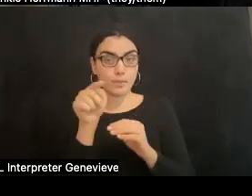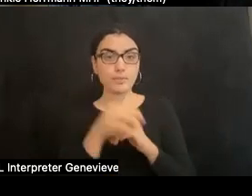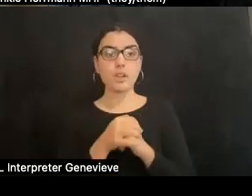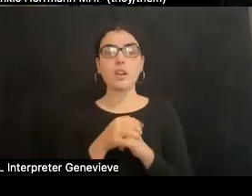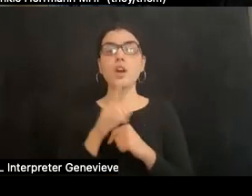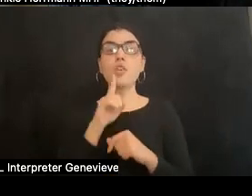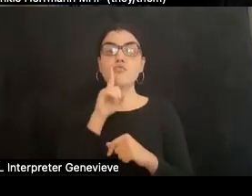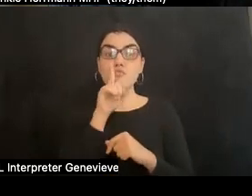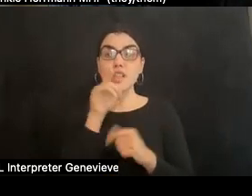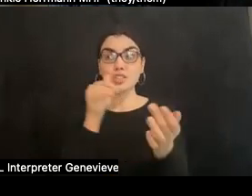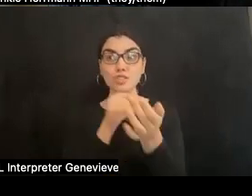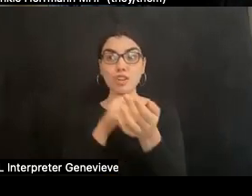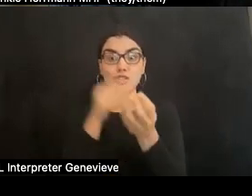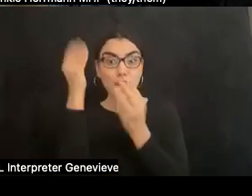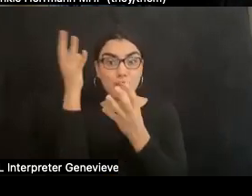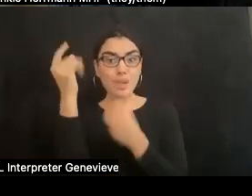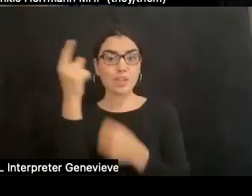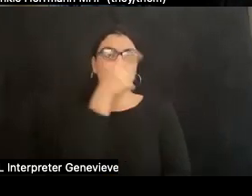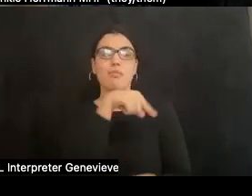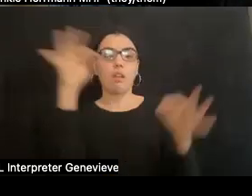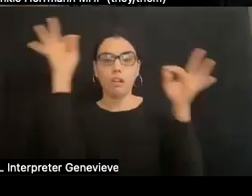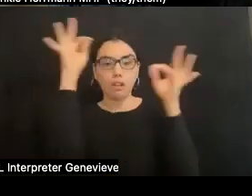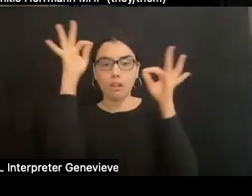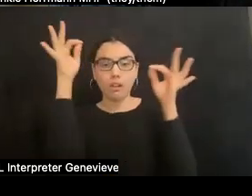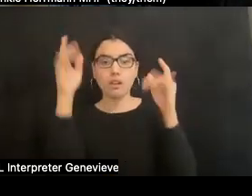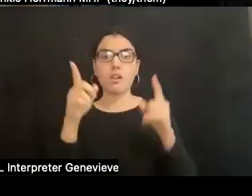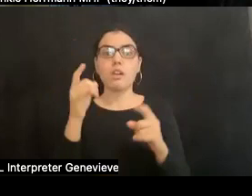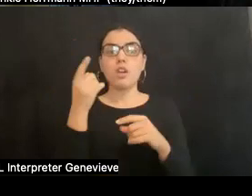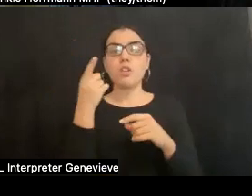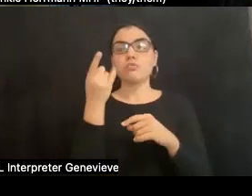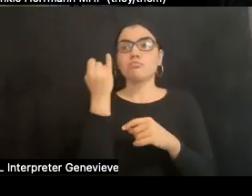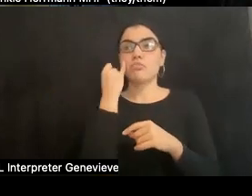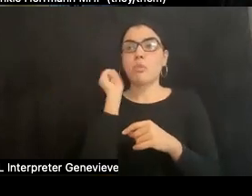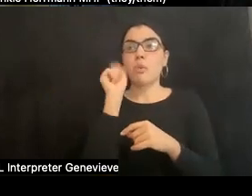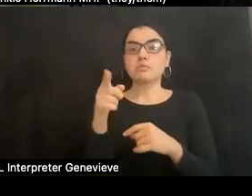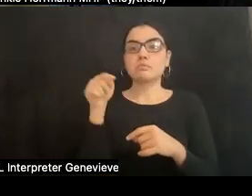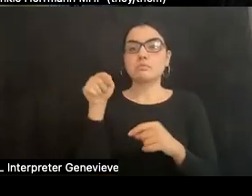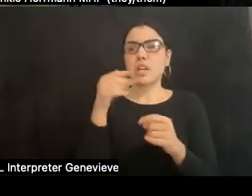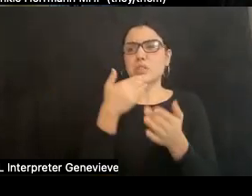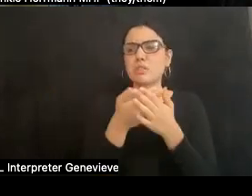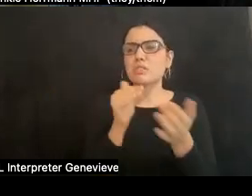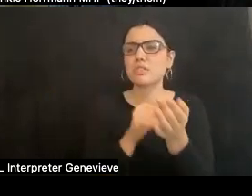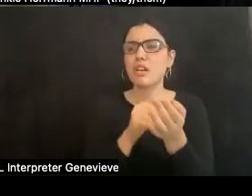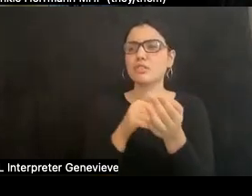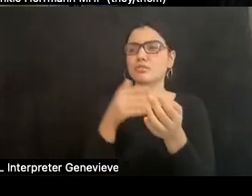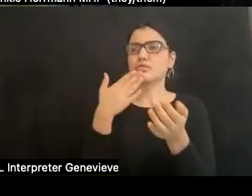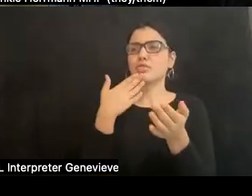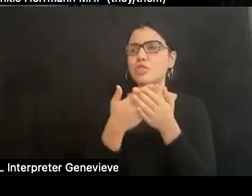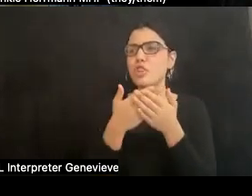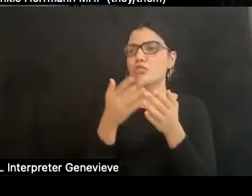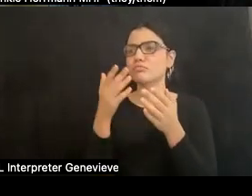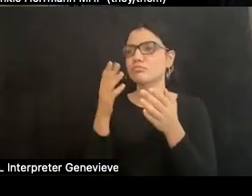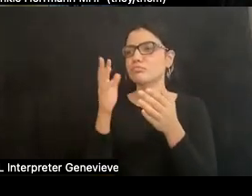actual doctor. So if you're calling and saying, is this a decent doctor? Is this person well reviewed? They're not going to know anything like that. They're